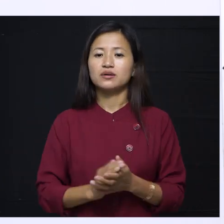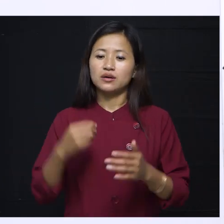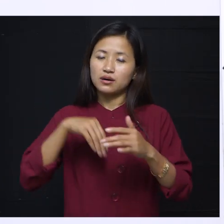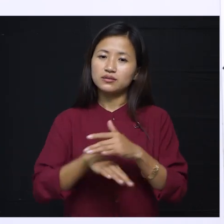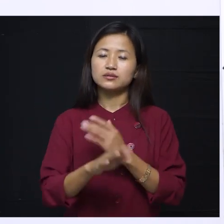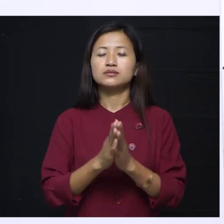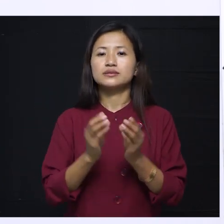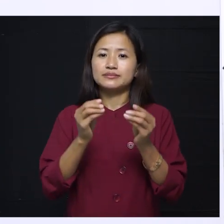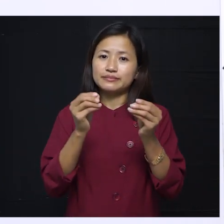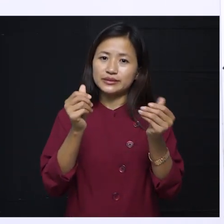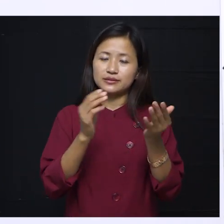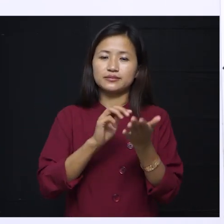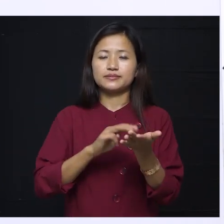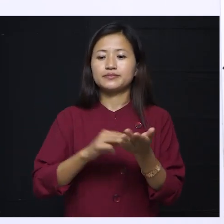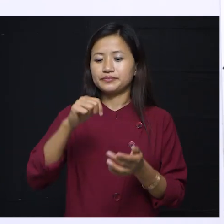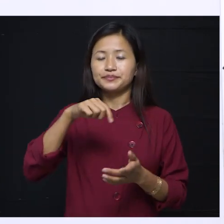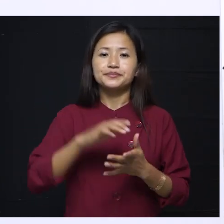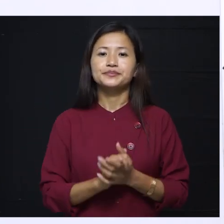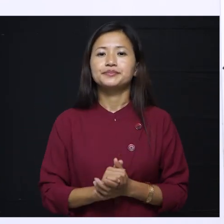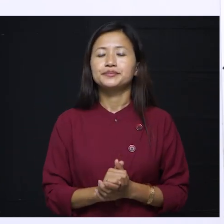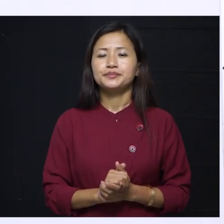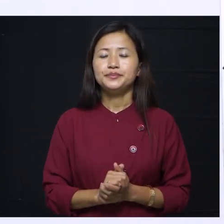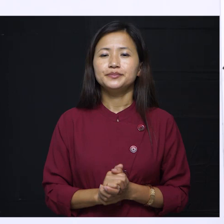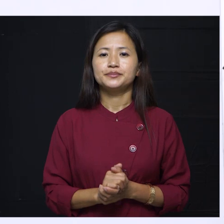under material here.